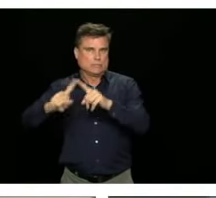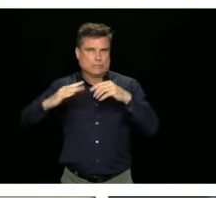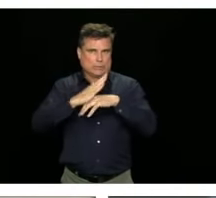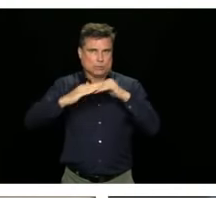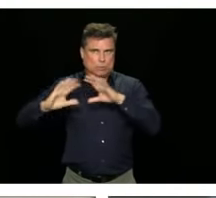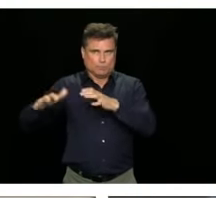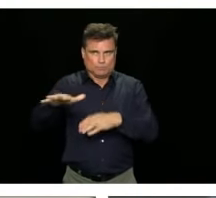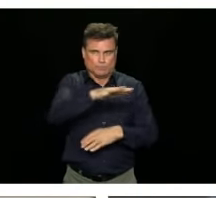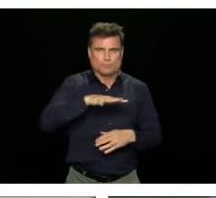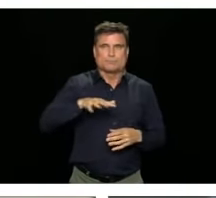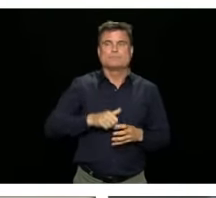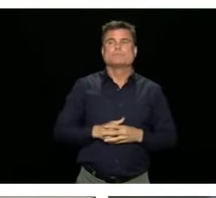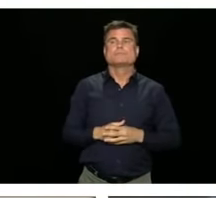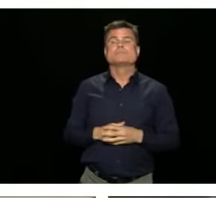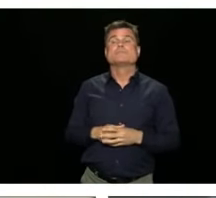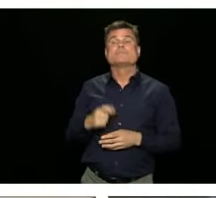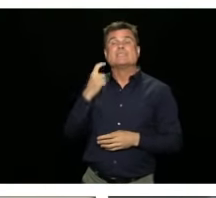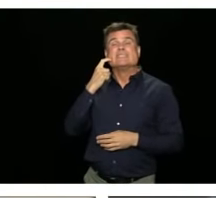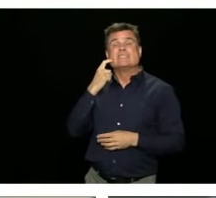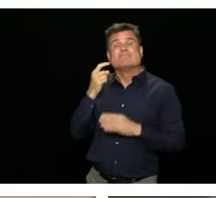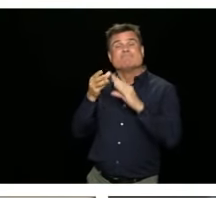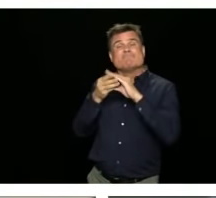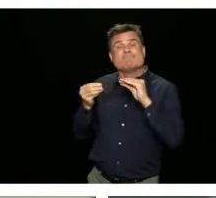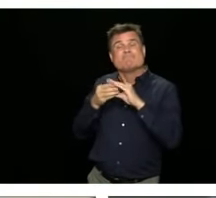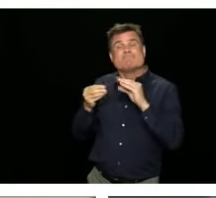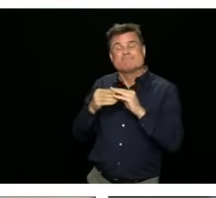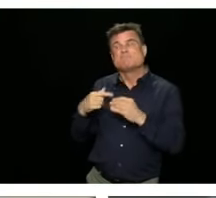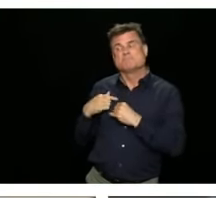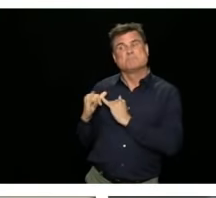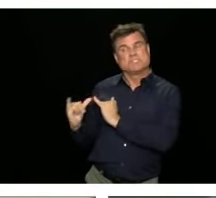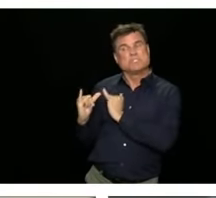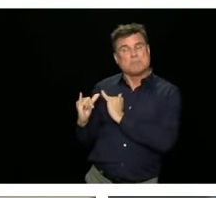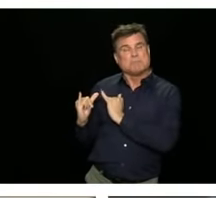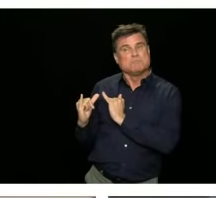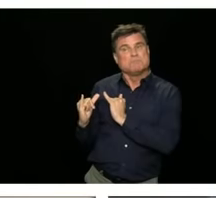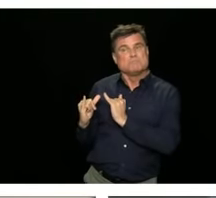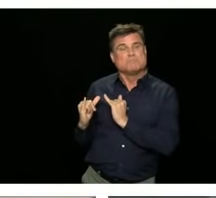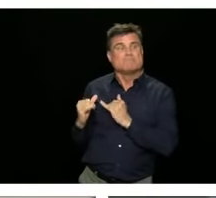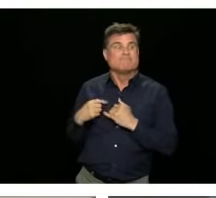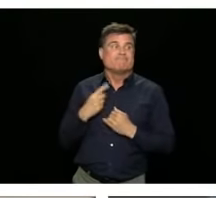And it's been a very hard week, weeks.